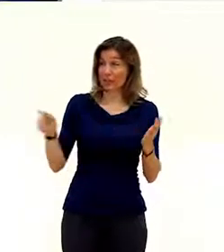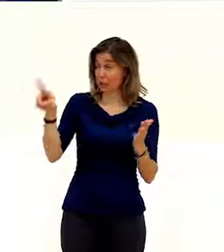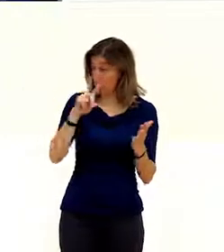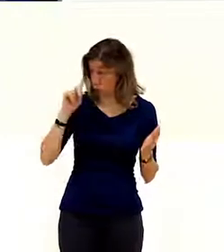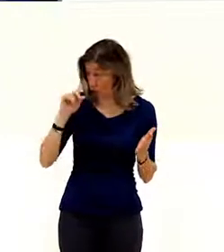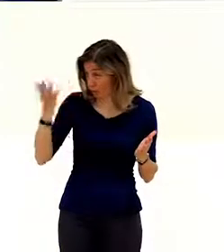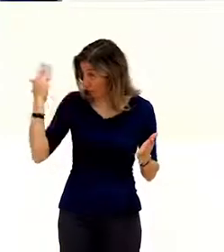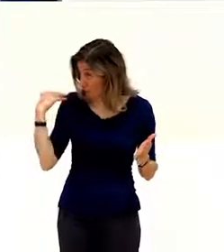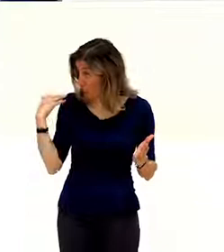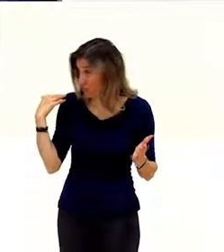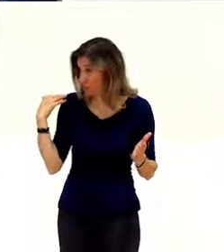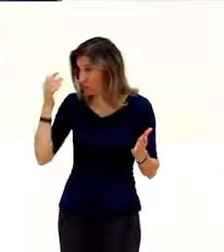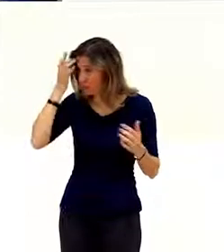now.